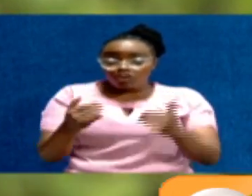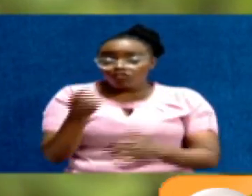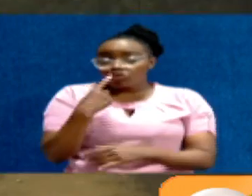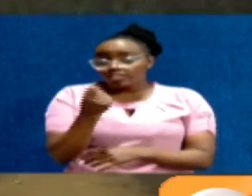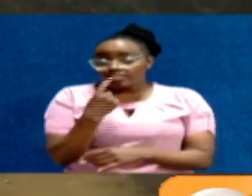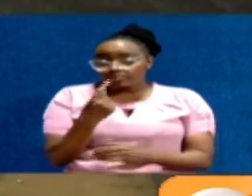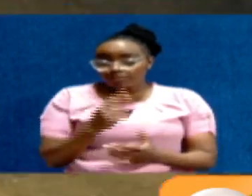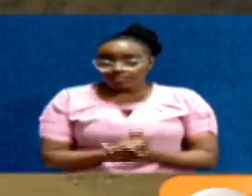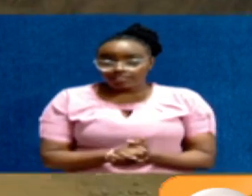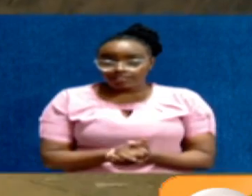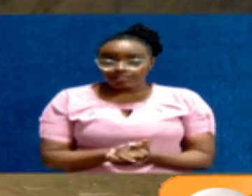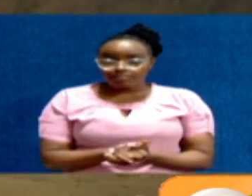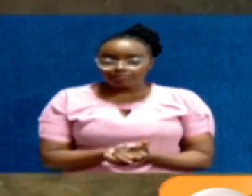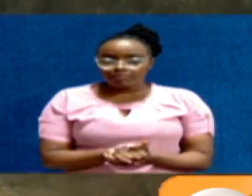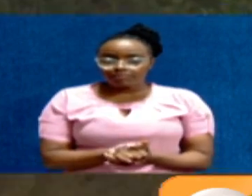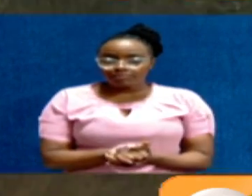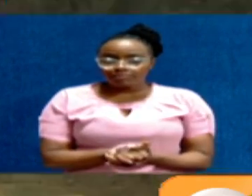on treatment.